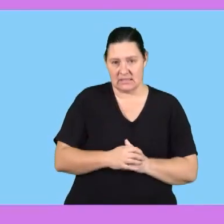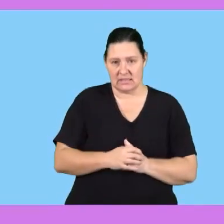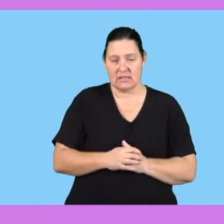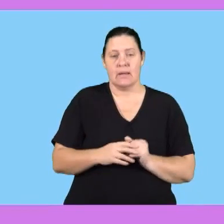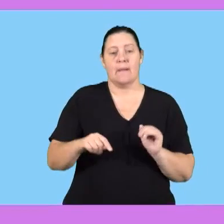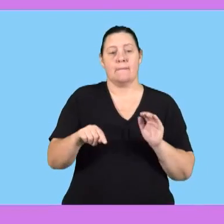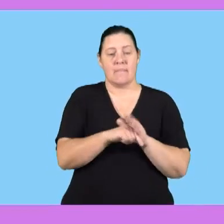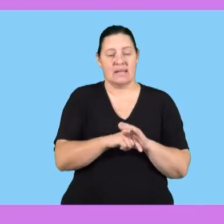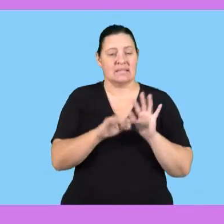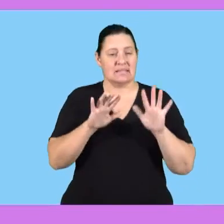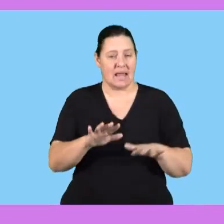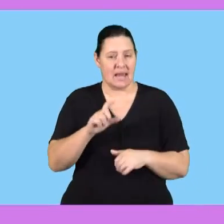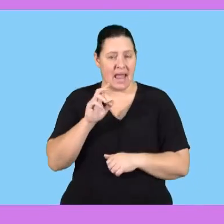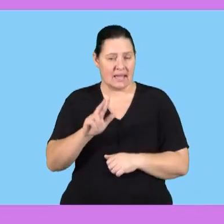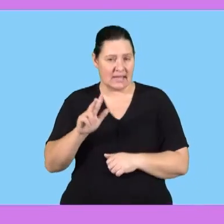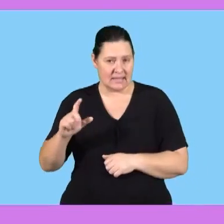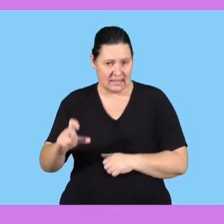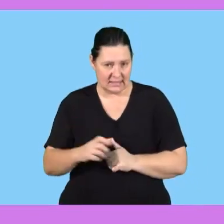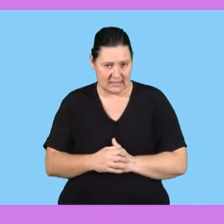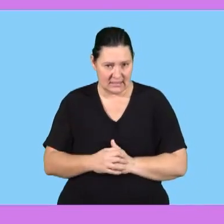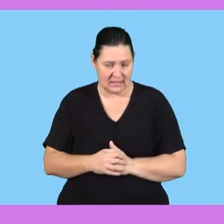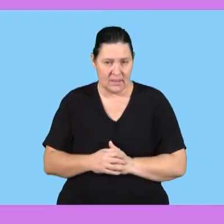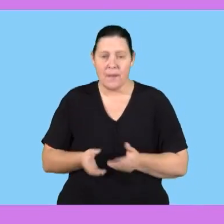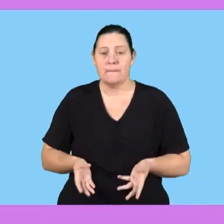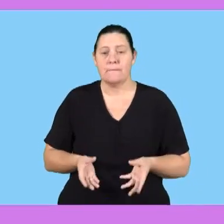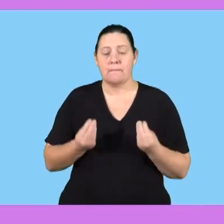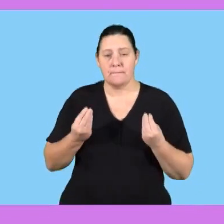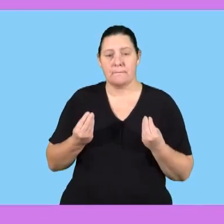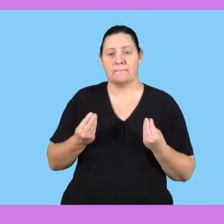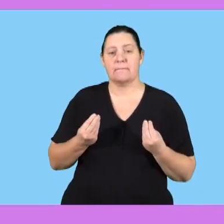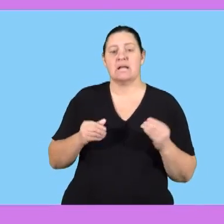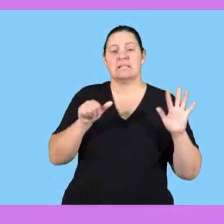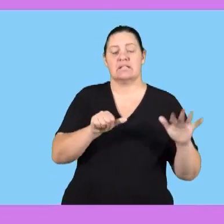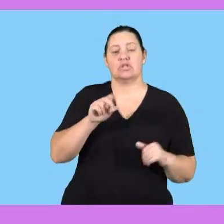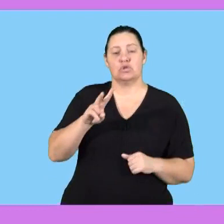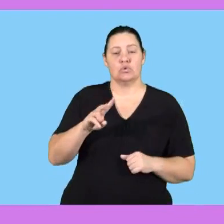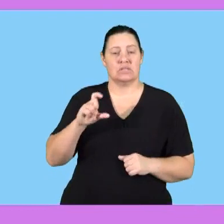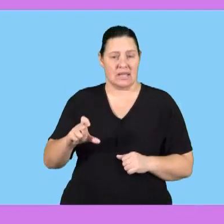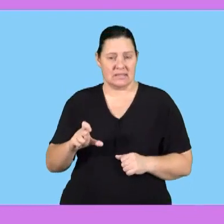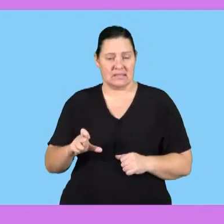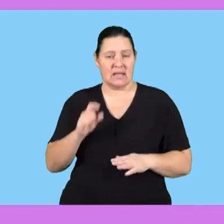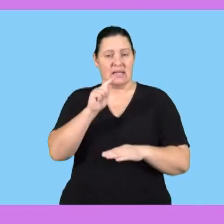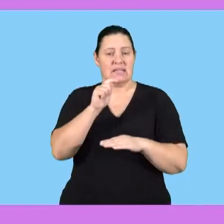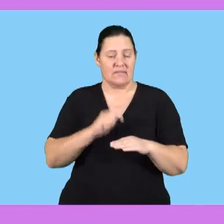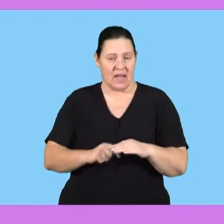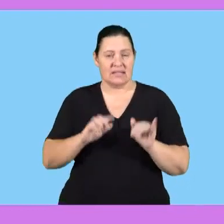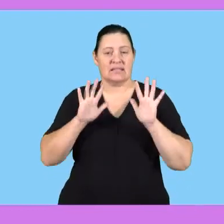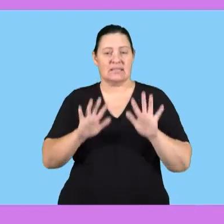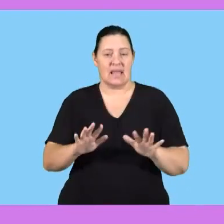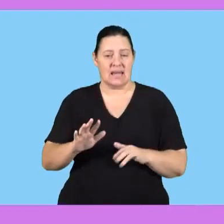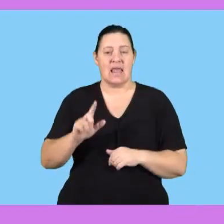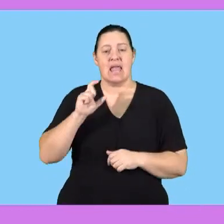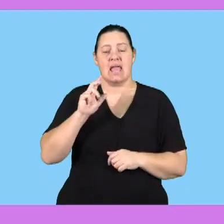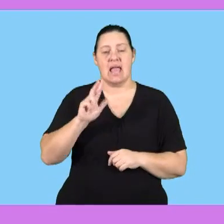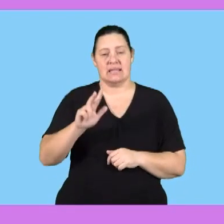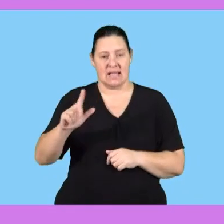50 minus 10 Rand 88 cents. So that will give us 62 cents divided by the 10